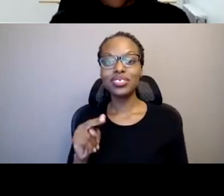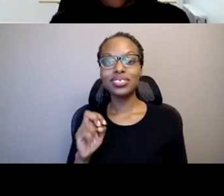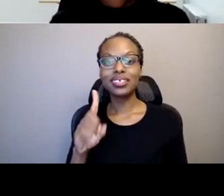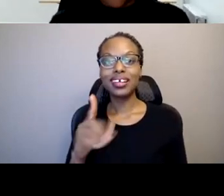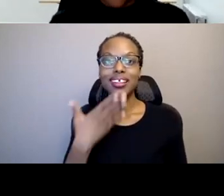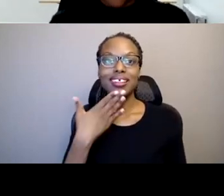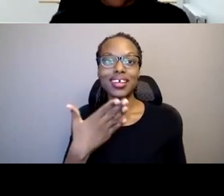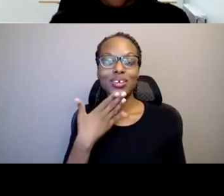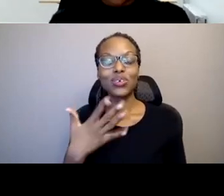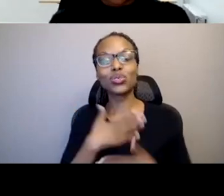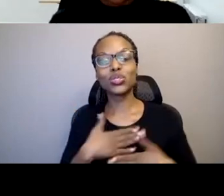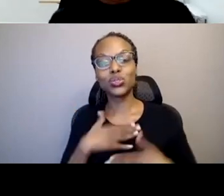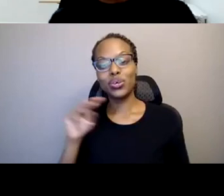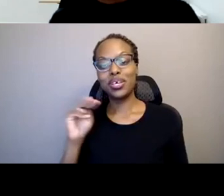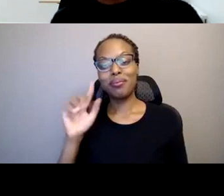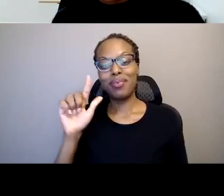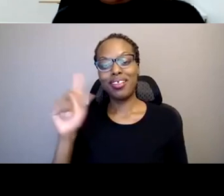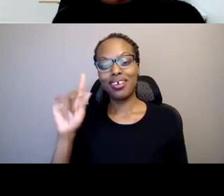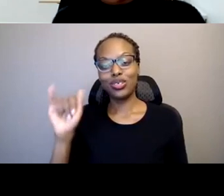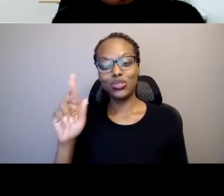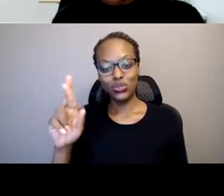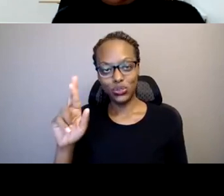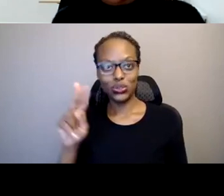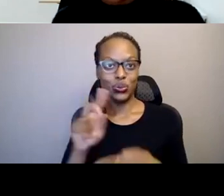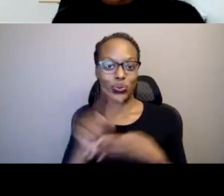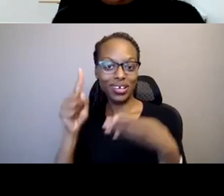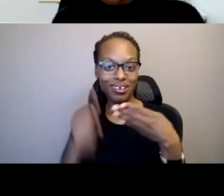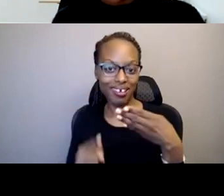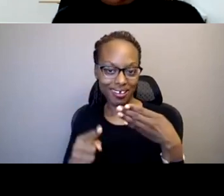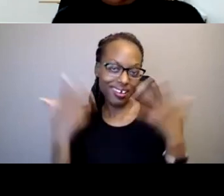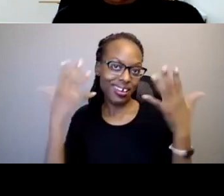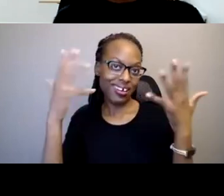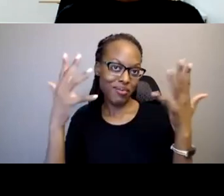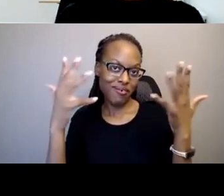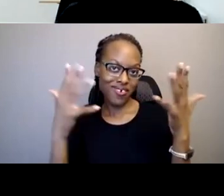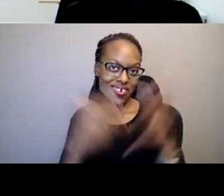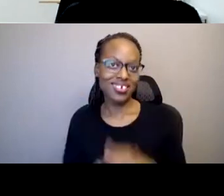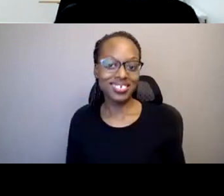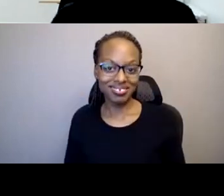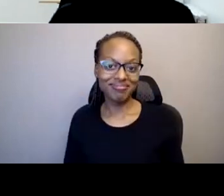King Jr. weekend. And maybe we could do some applause and come